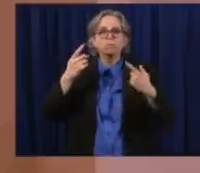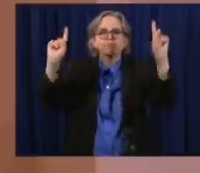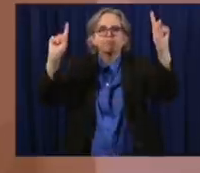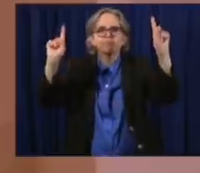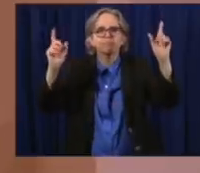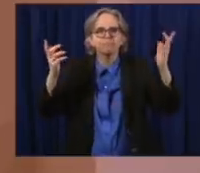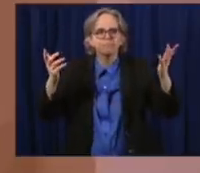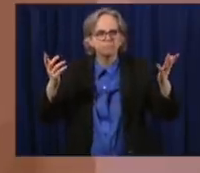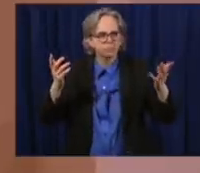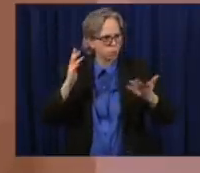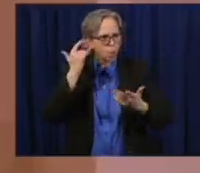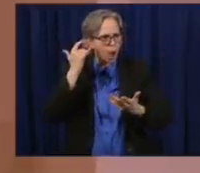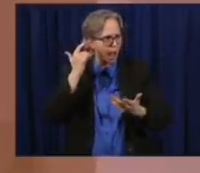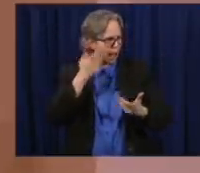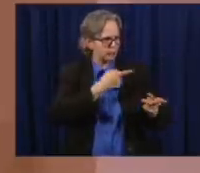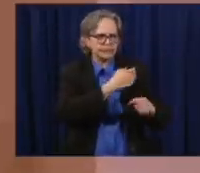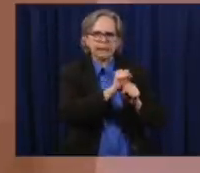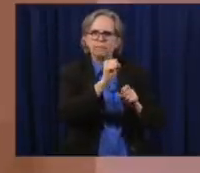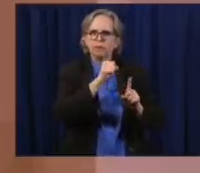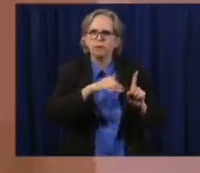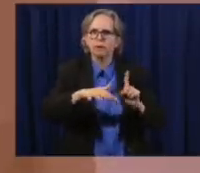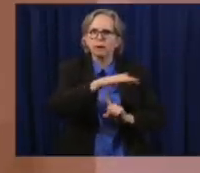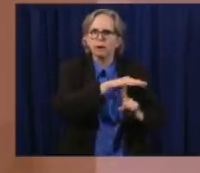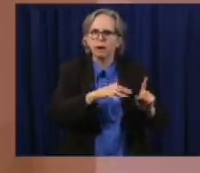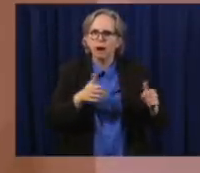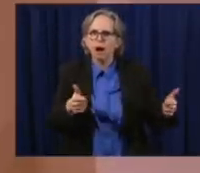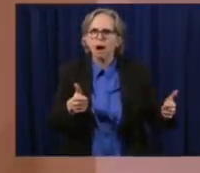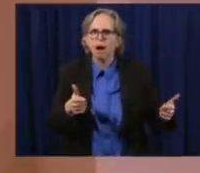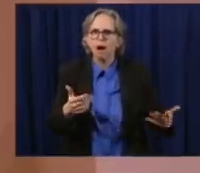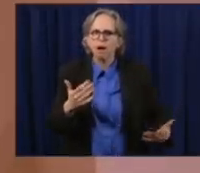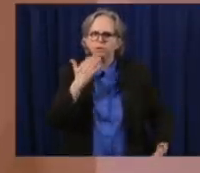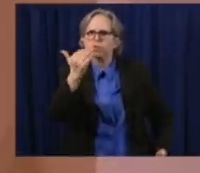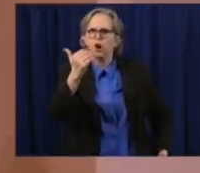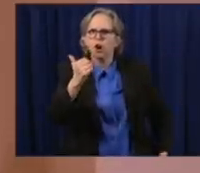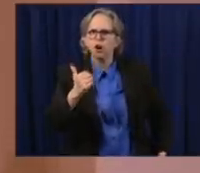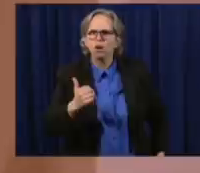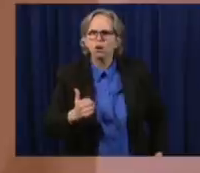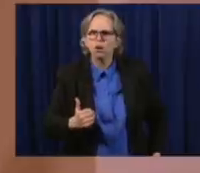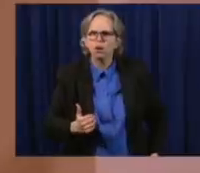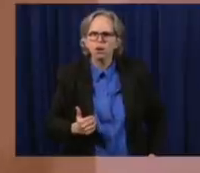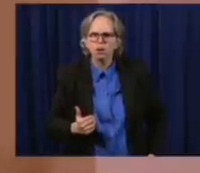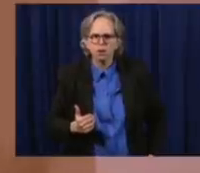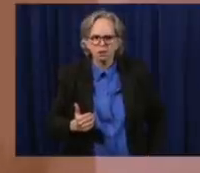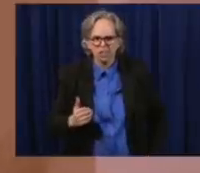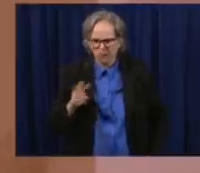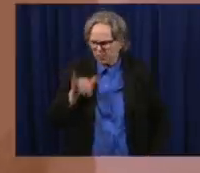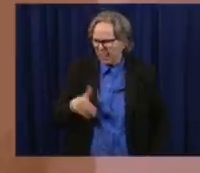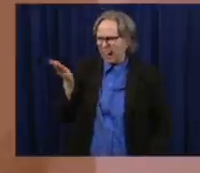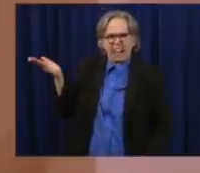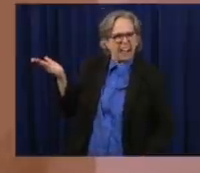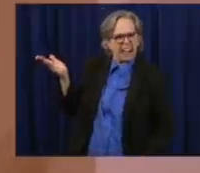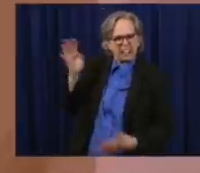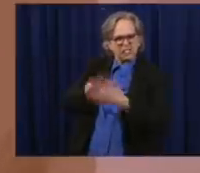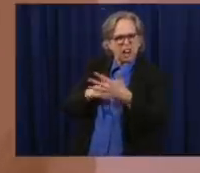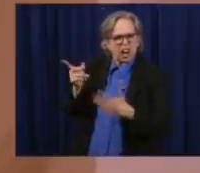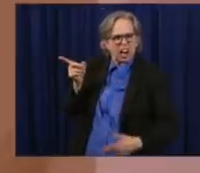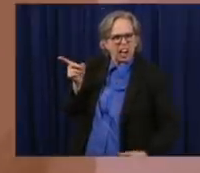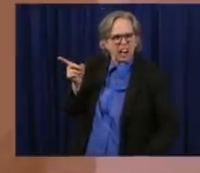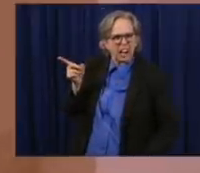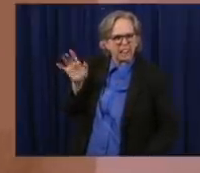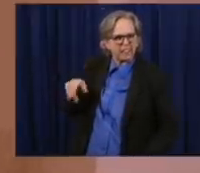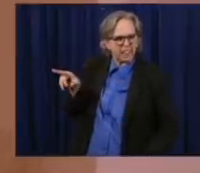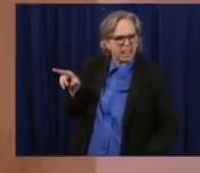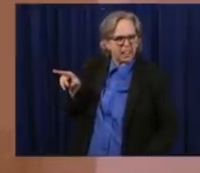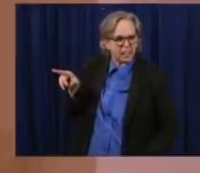safe workplaces for people. And it's the combination, again, it's getting back to it's what we're learning